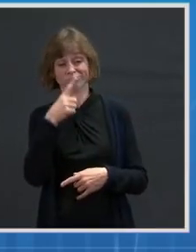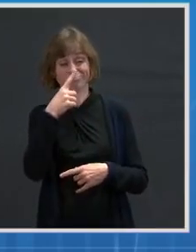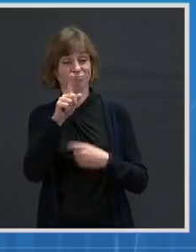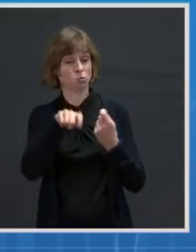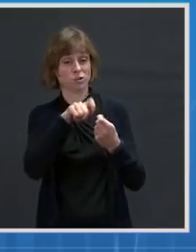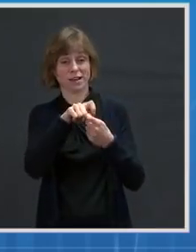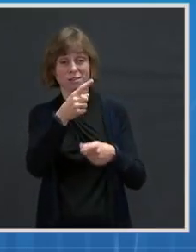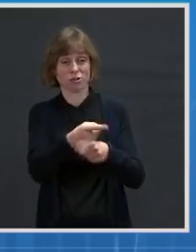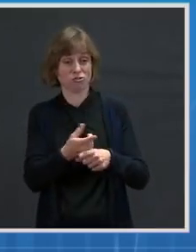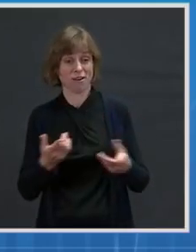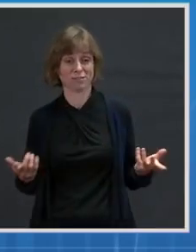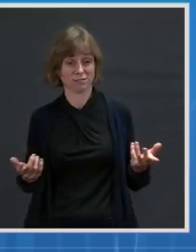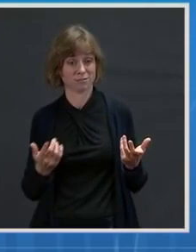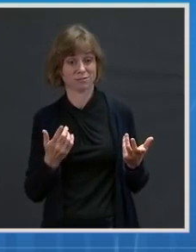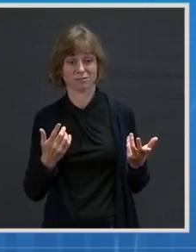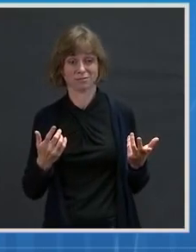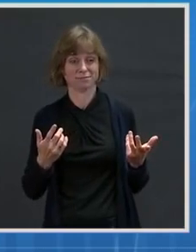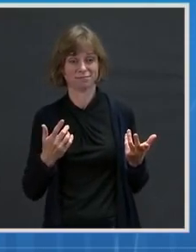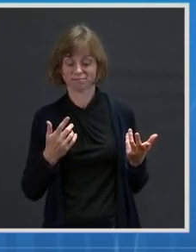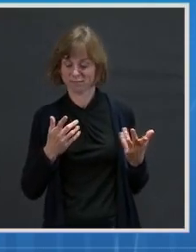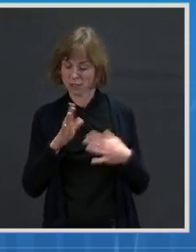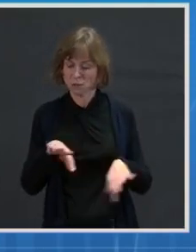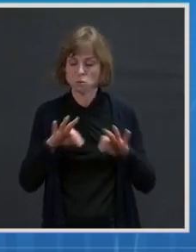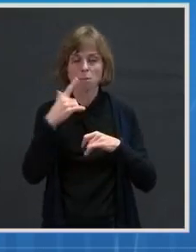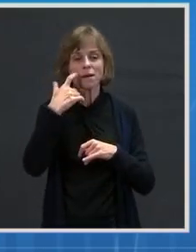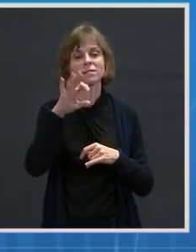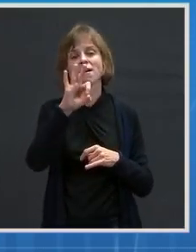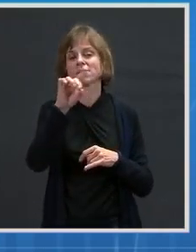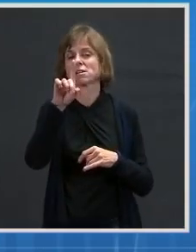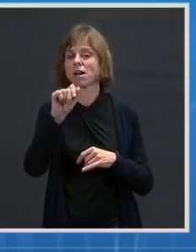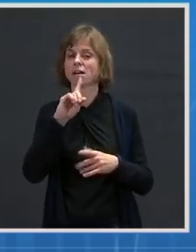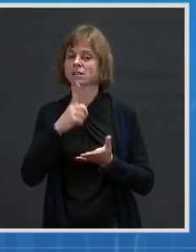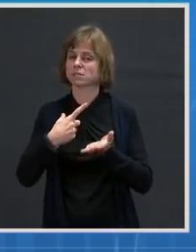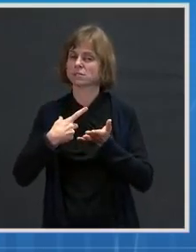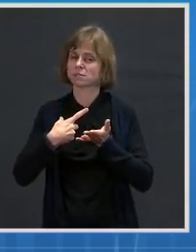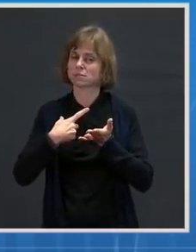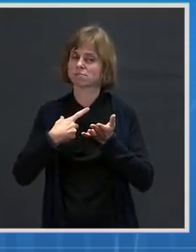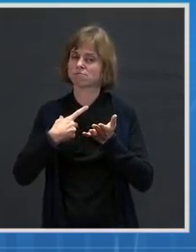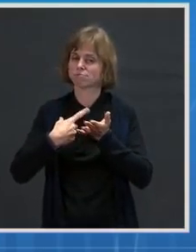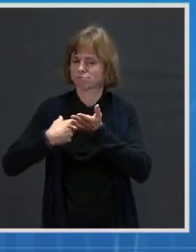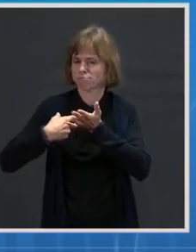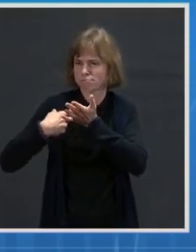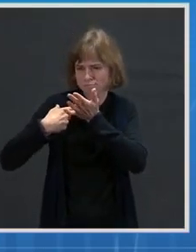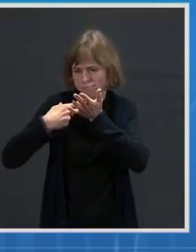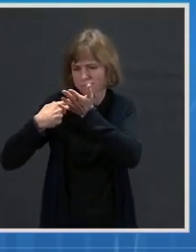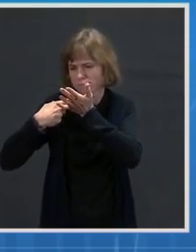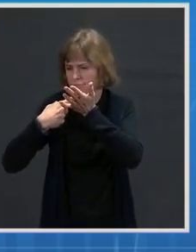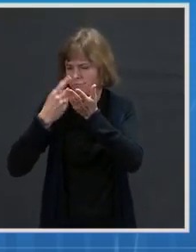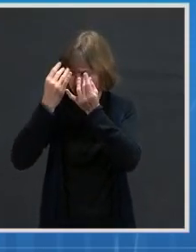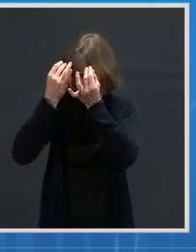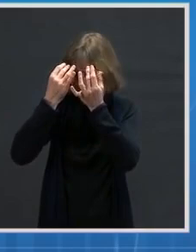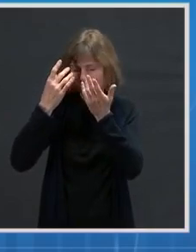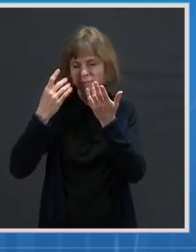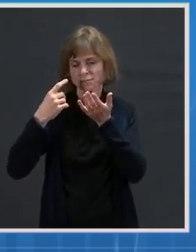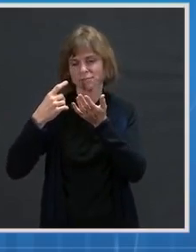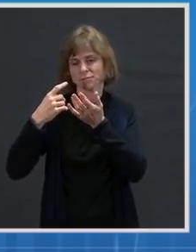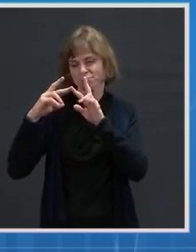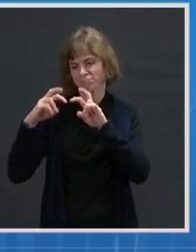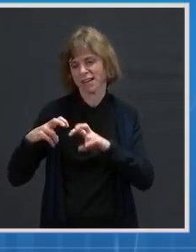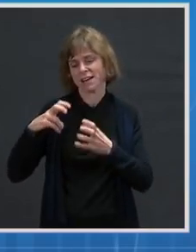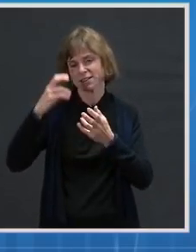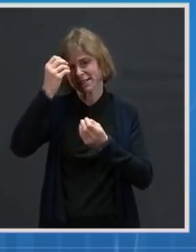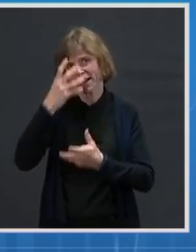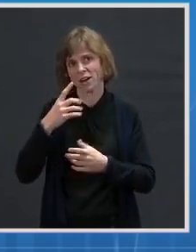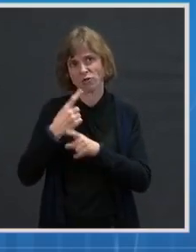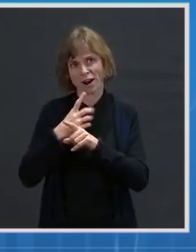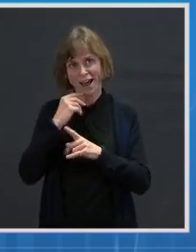very important because the FDA is going over the data very, very carefully. They're meeting with their VRBPAC, and that in the